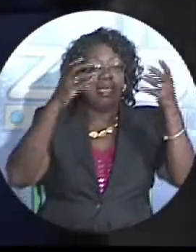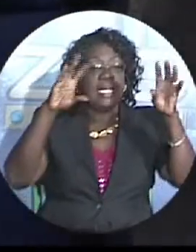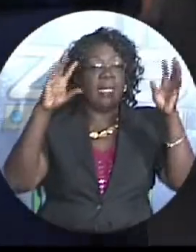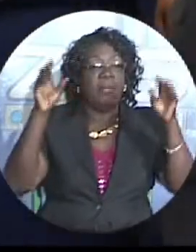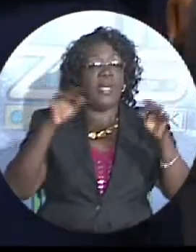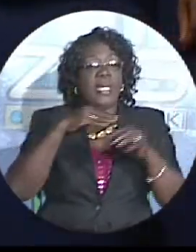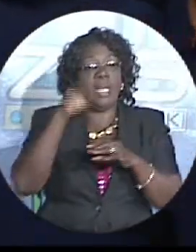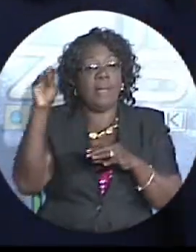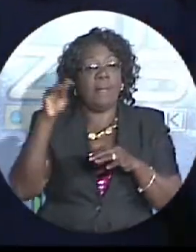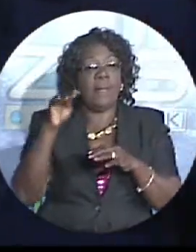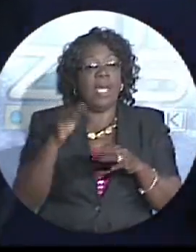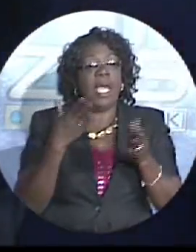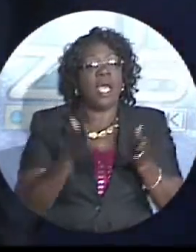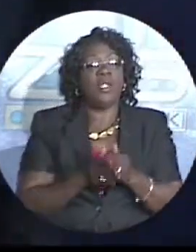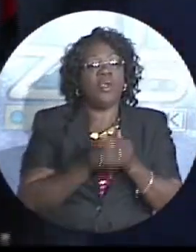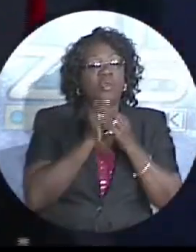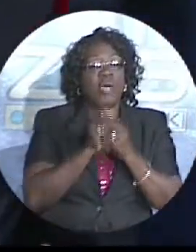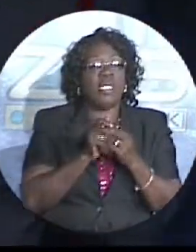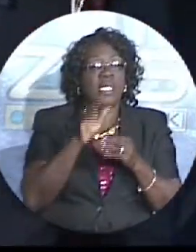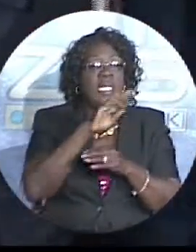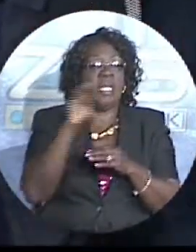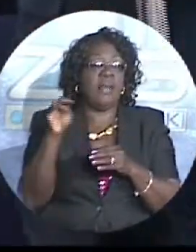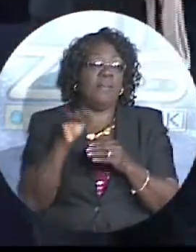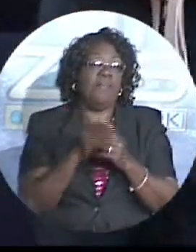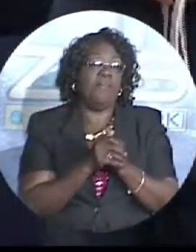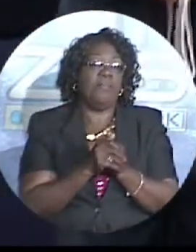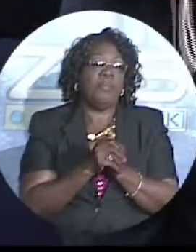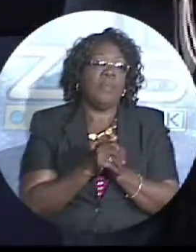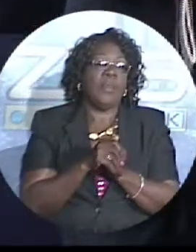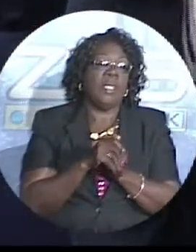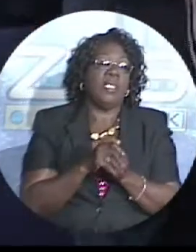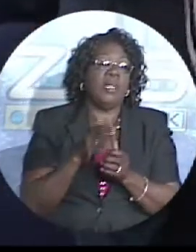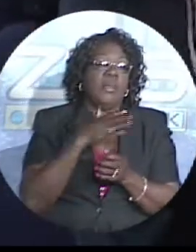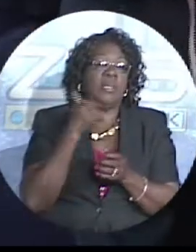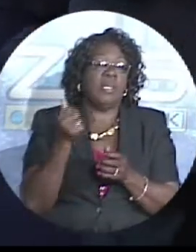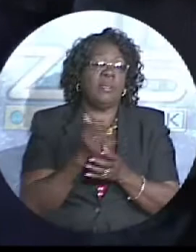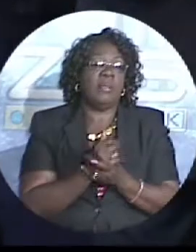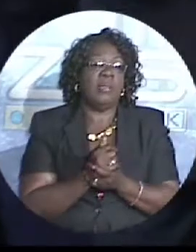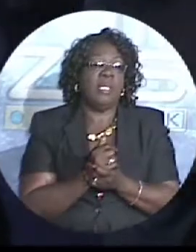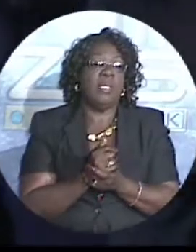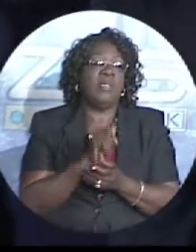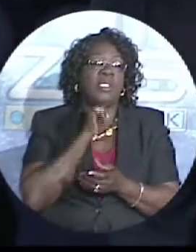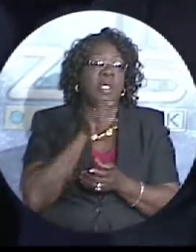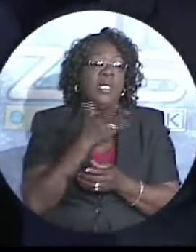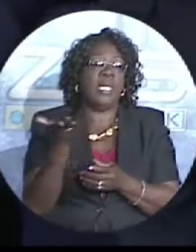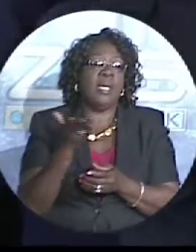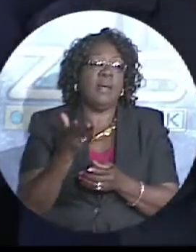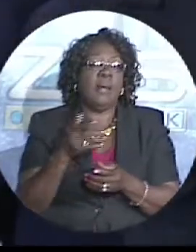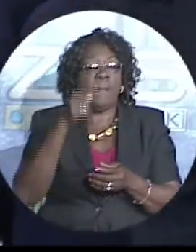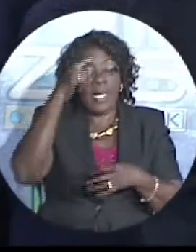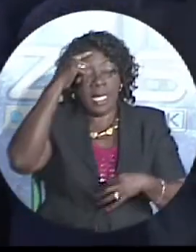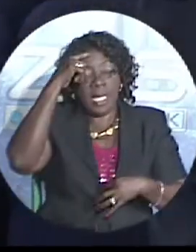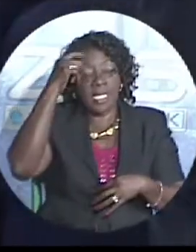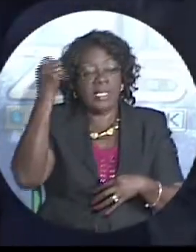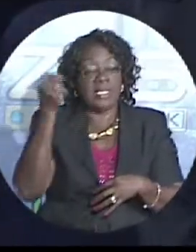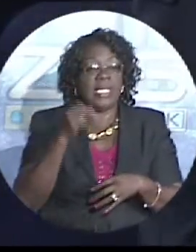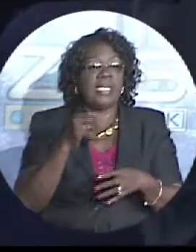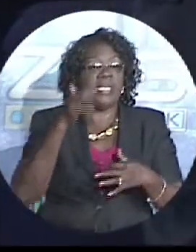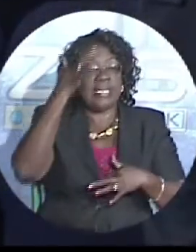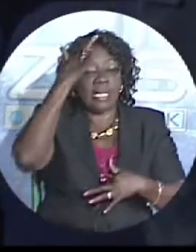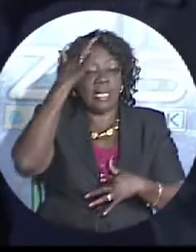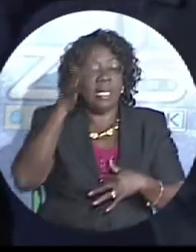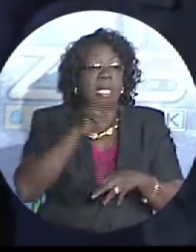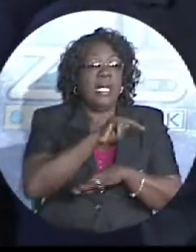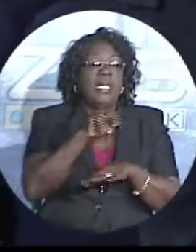God. Despite being noticeably absent due to illness, the accolades were endless from various government and religious leaders. The nation's